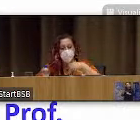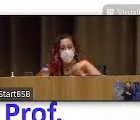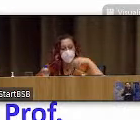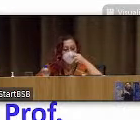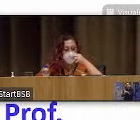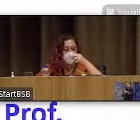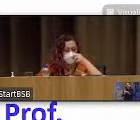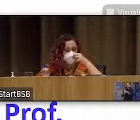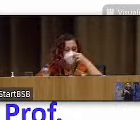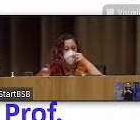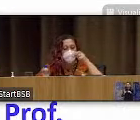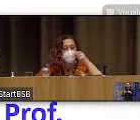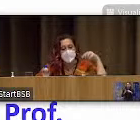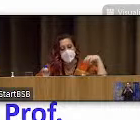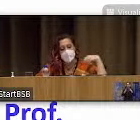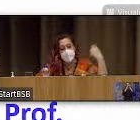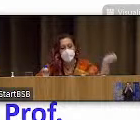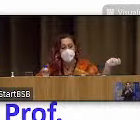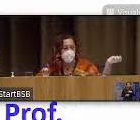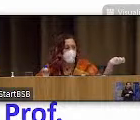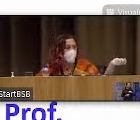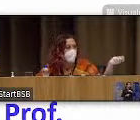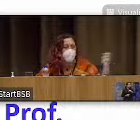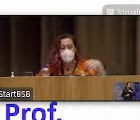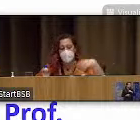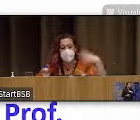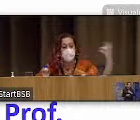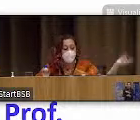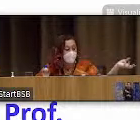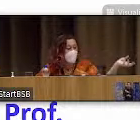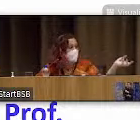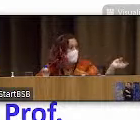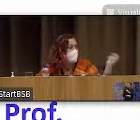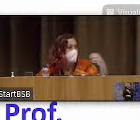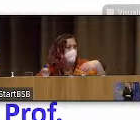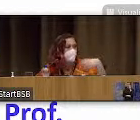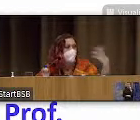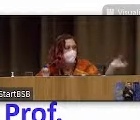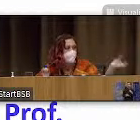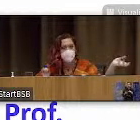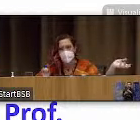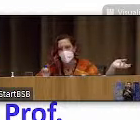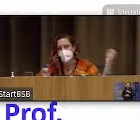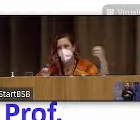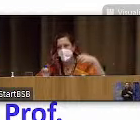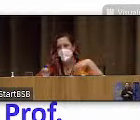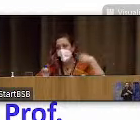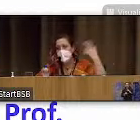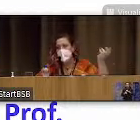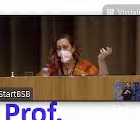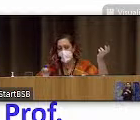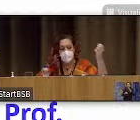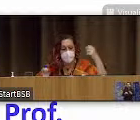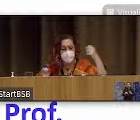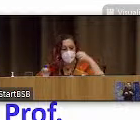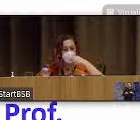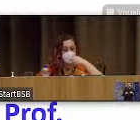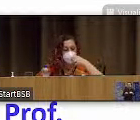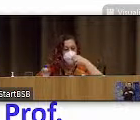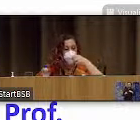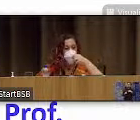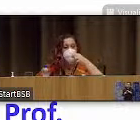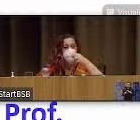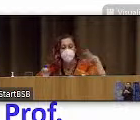71% were positive and 18% were negative, and many of them collected their exams in an improper or in a